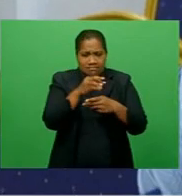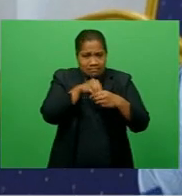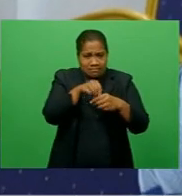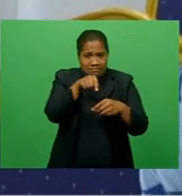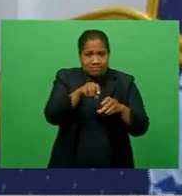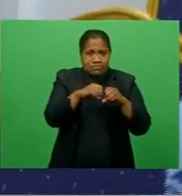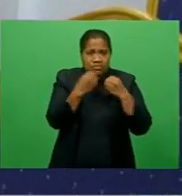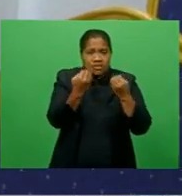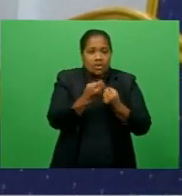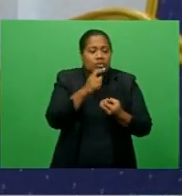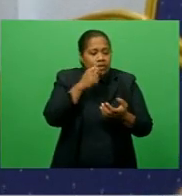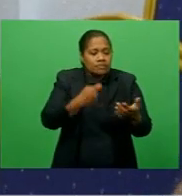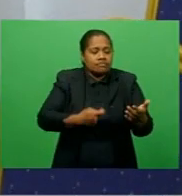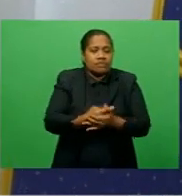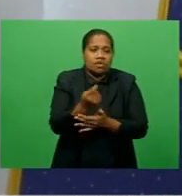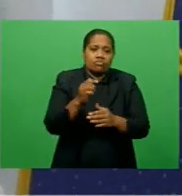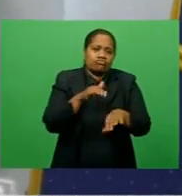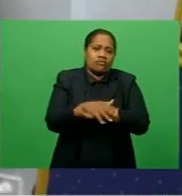paid over